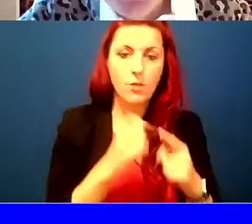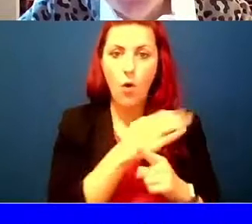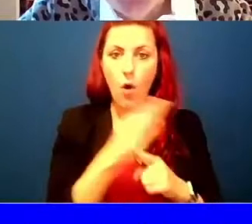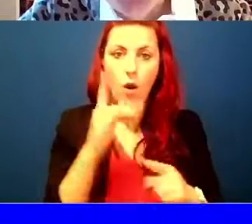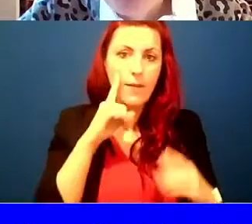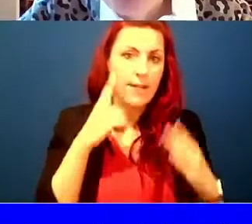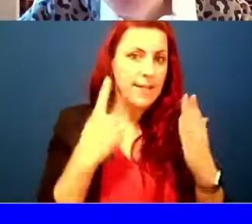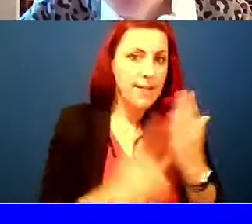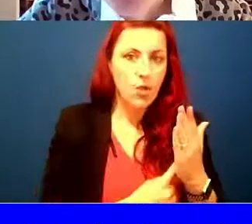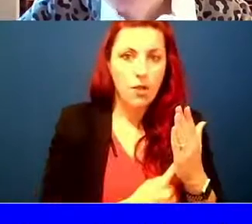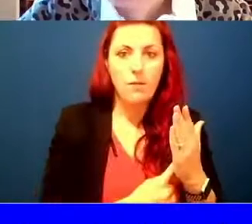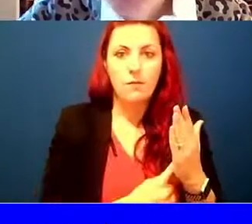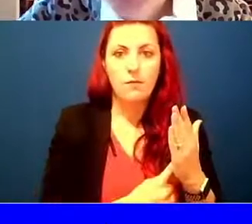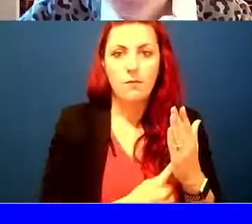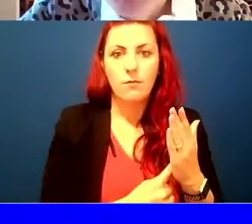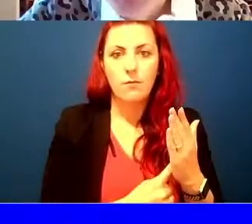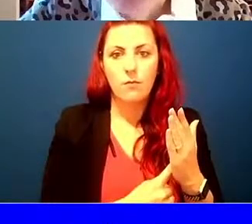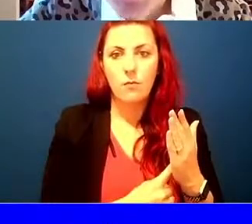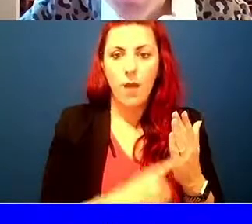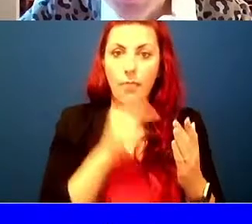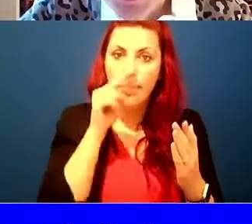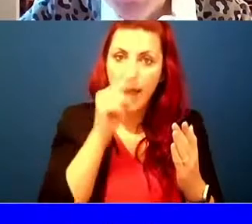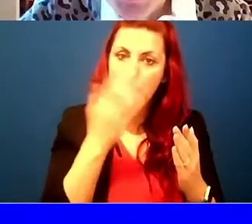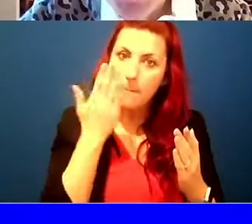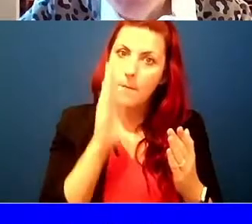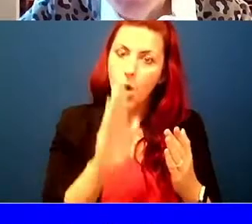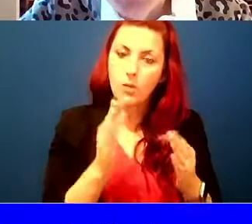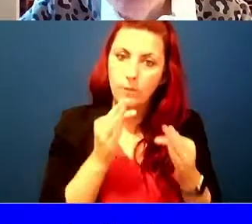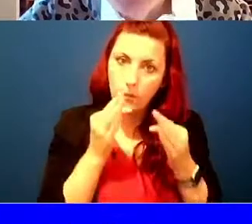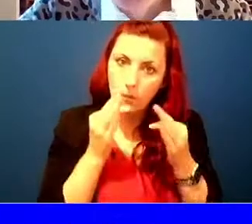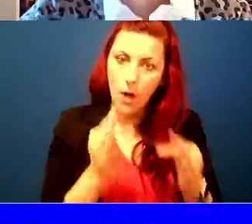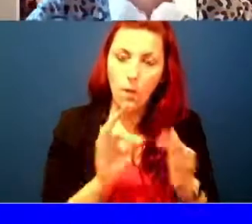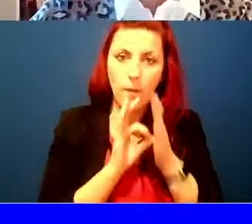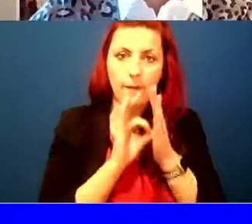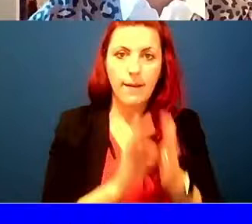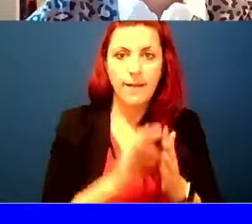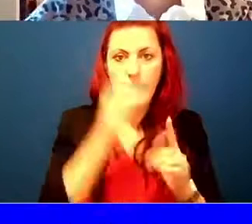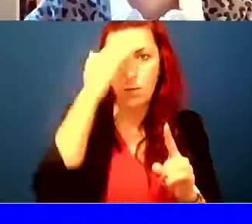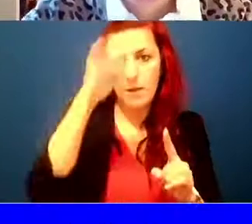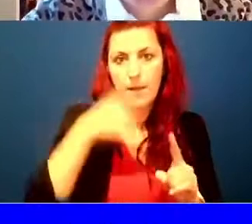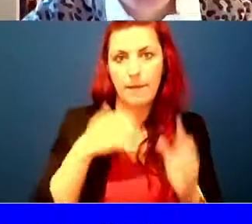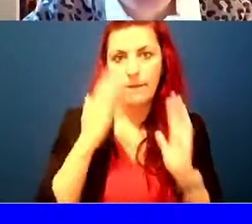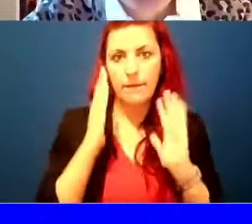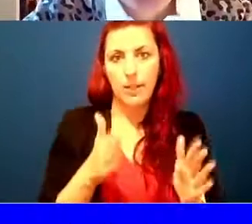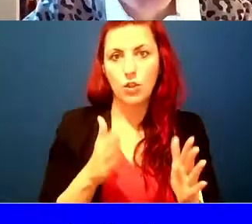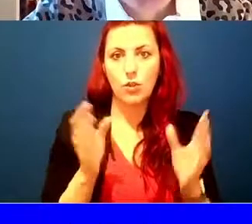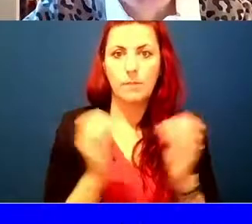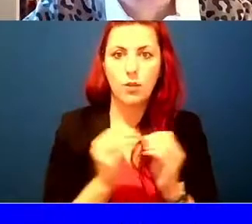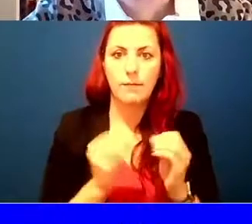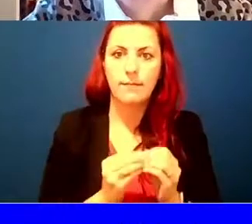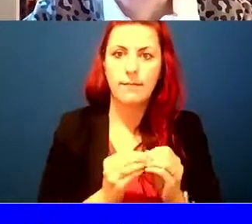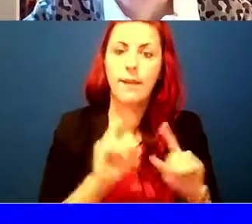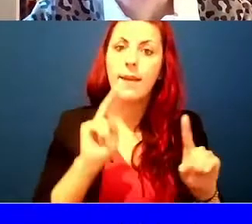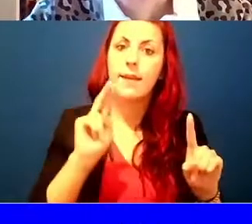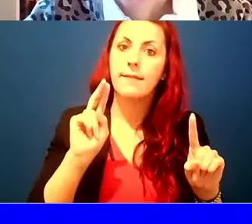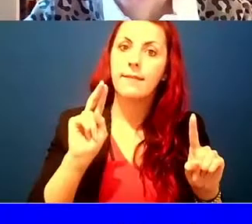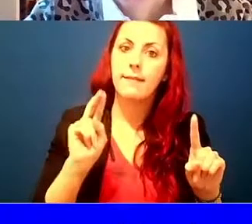we tend to call them, must abide by those guiding principles that I've mentioned. And the next slide, please.